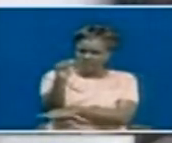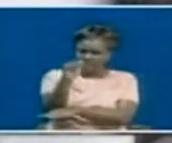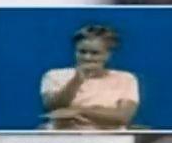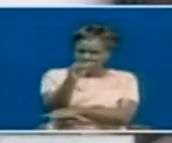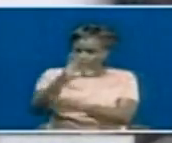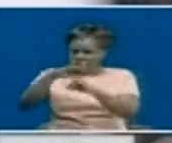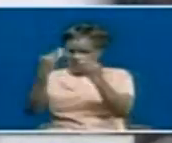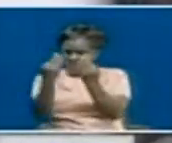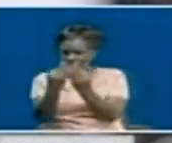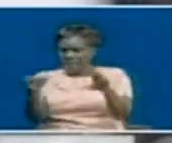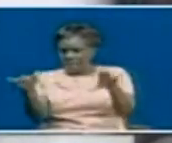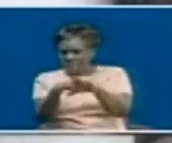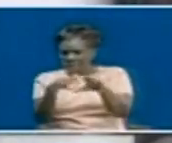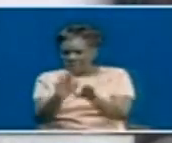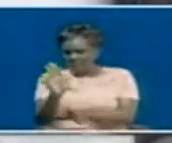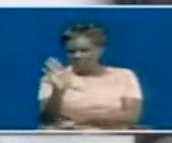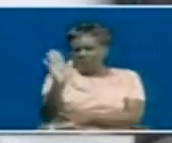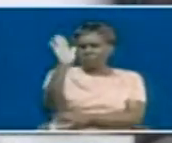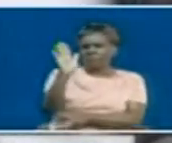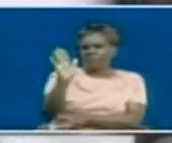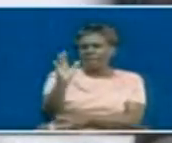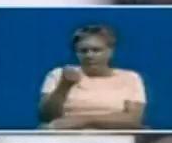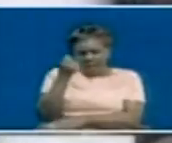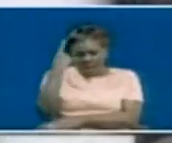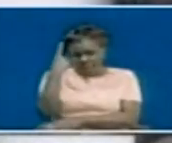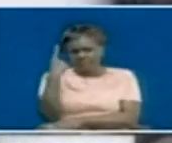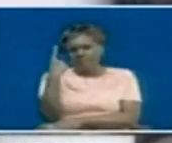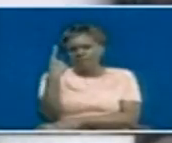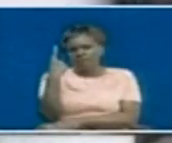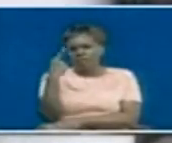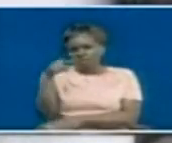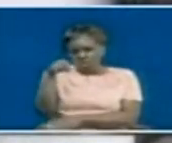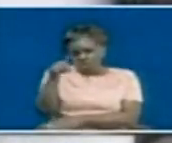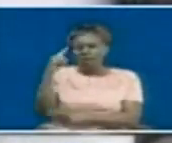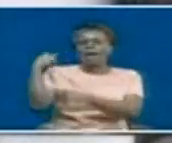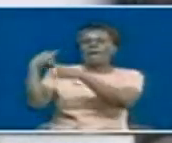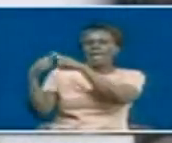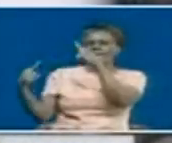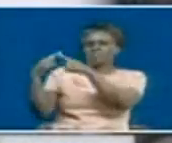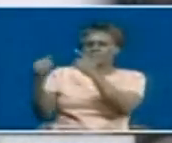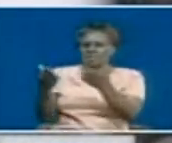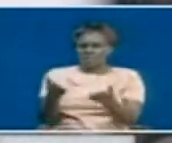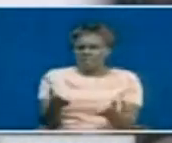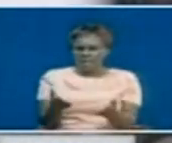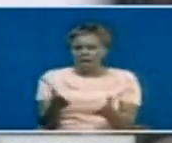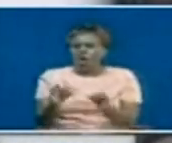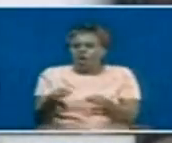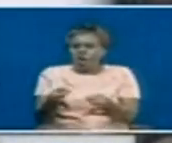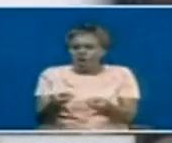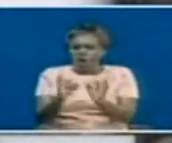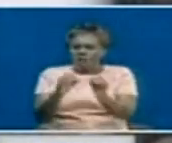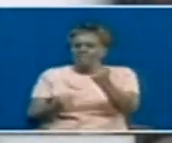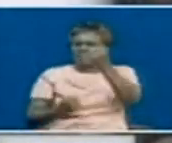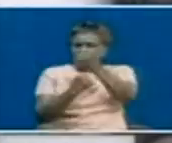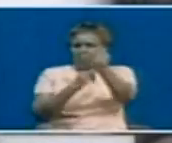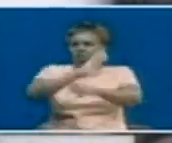your family members to understand what you are going through and to offer you all the